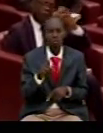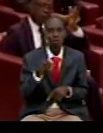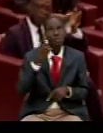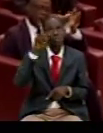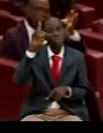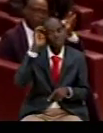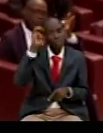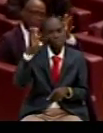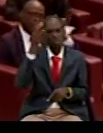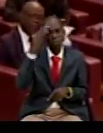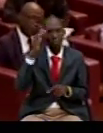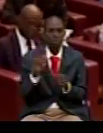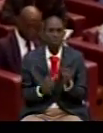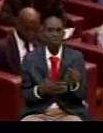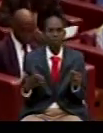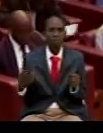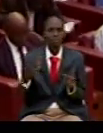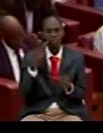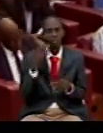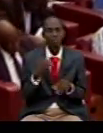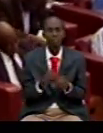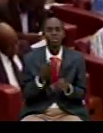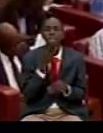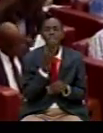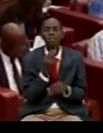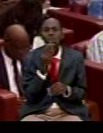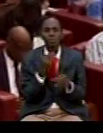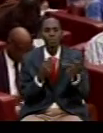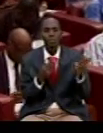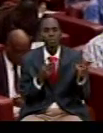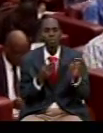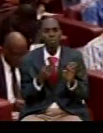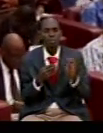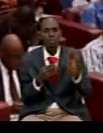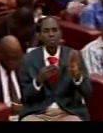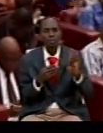knows everything. Look at Hebrews chapter 4.